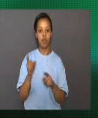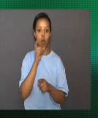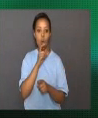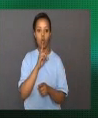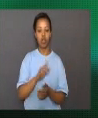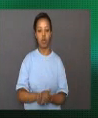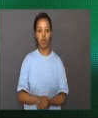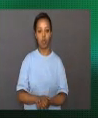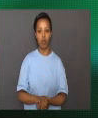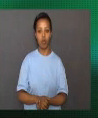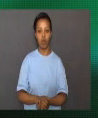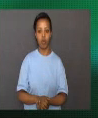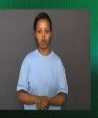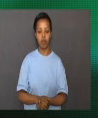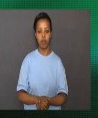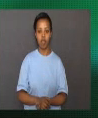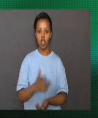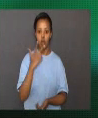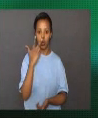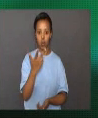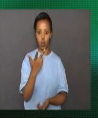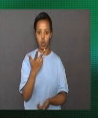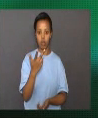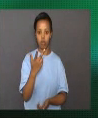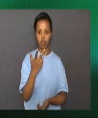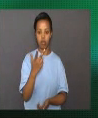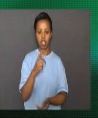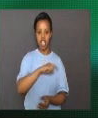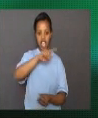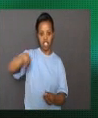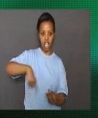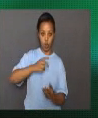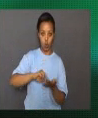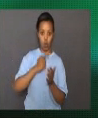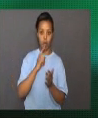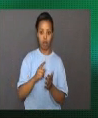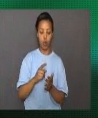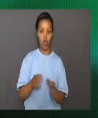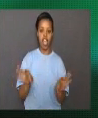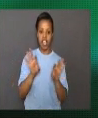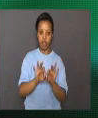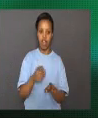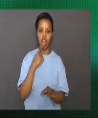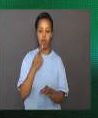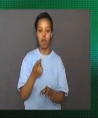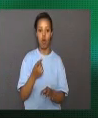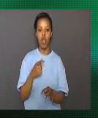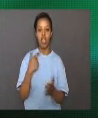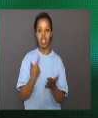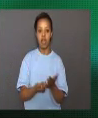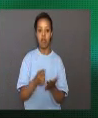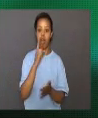false. Only 3 turns of a cycle are required to produce